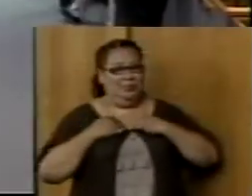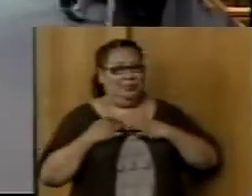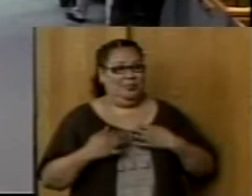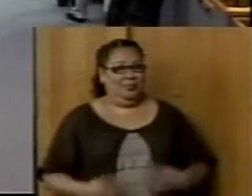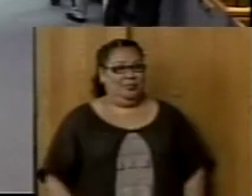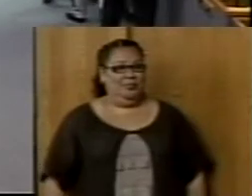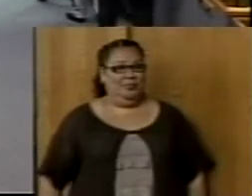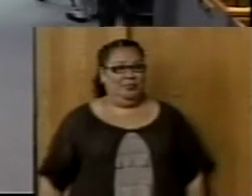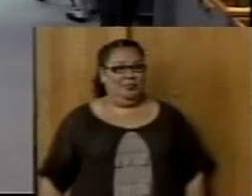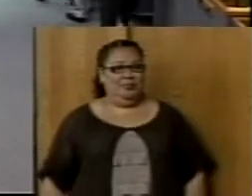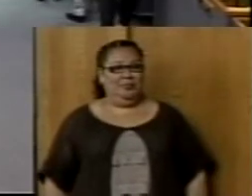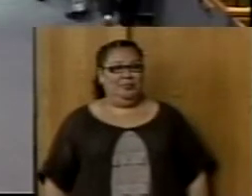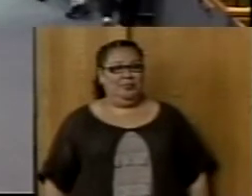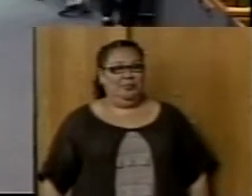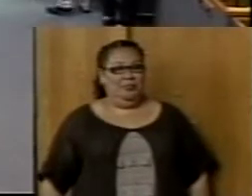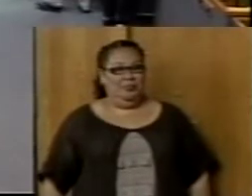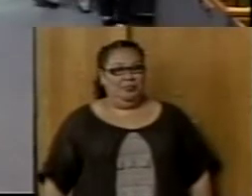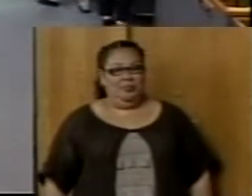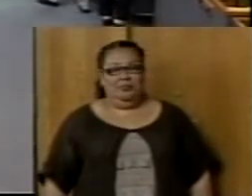Congratulations.